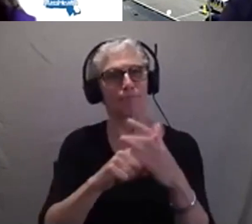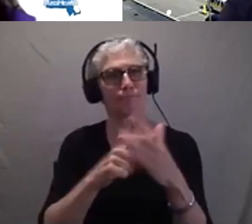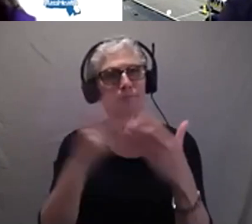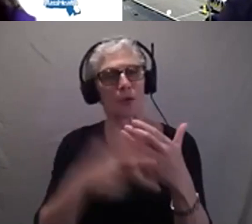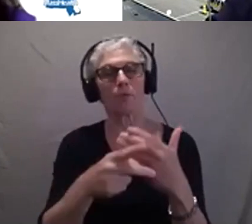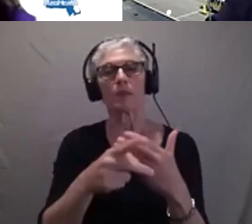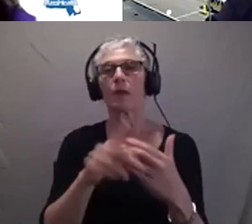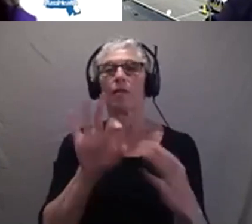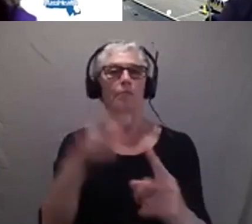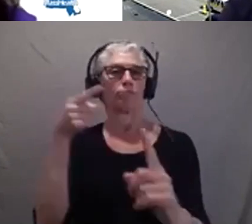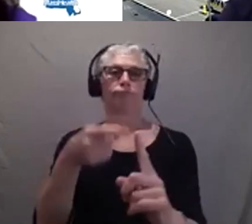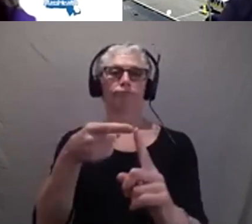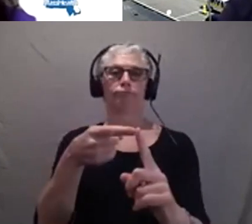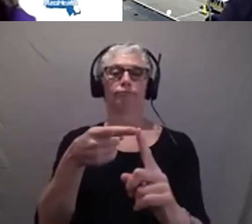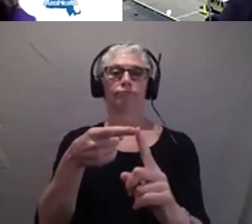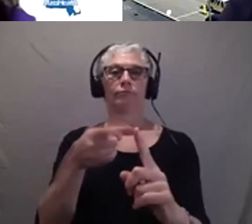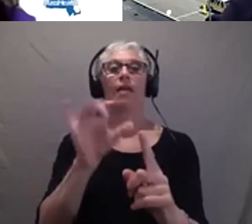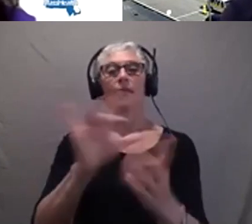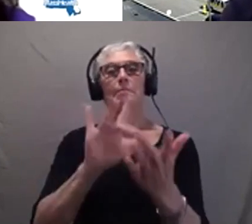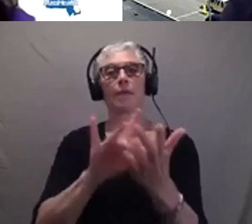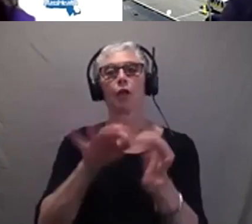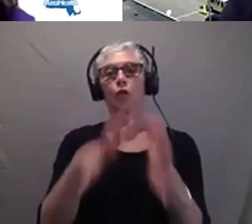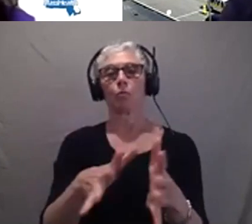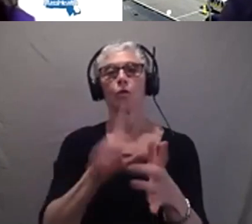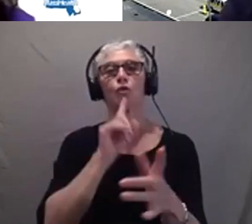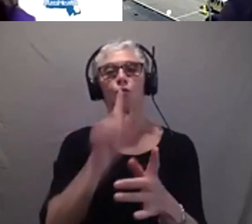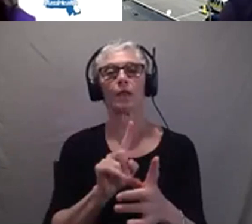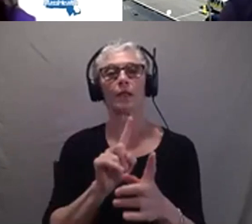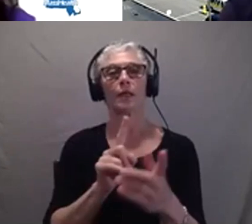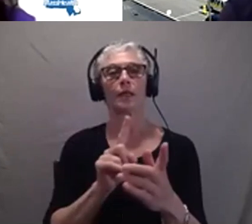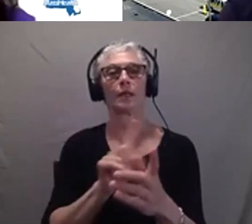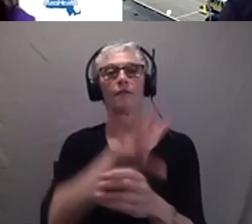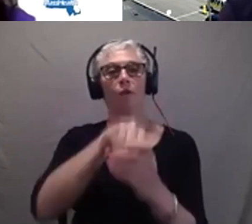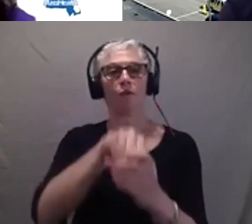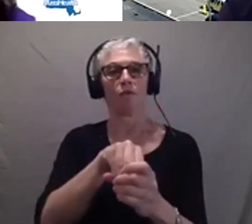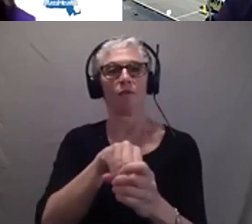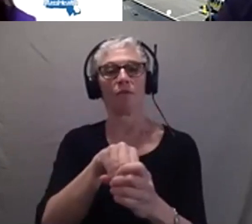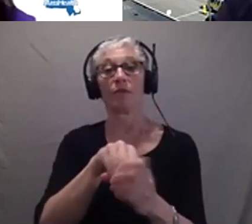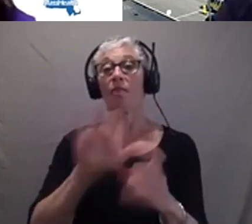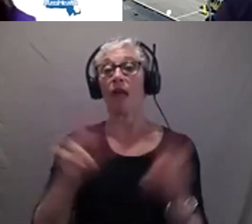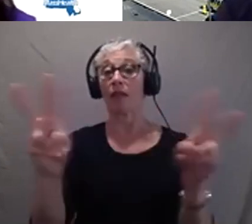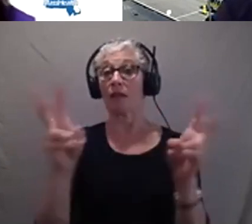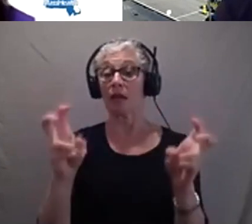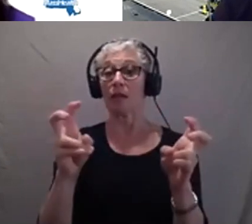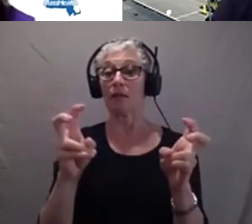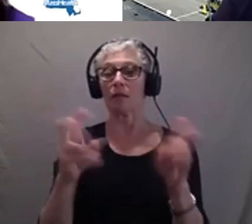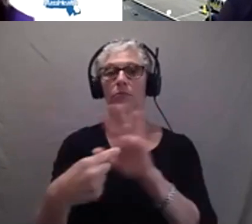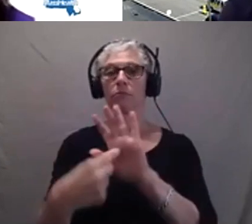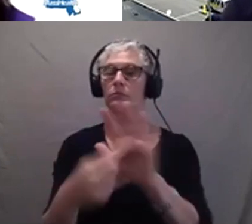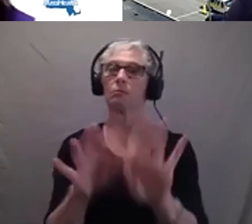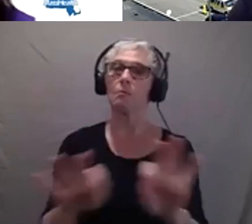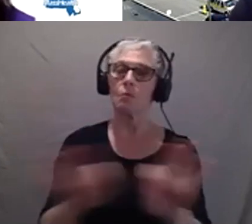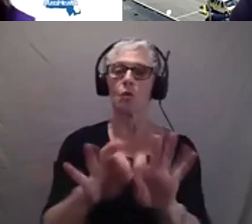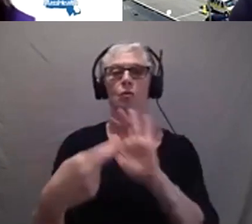medical interpreters serve our healthcare system. That title is emblematic of the importance of the role. And